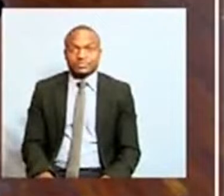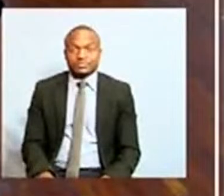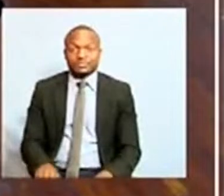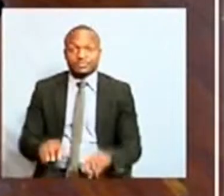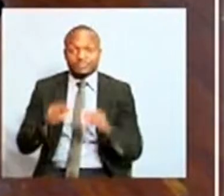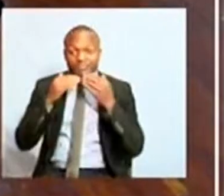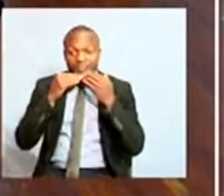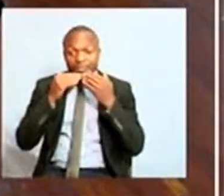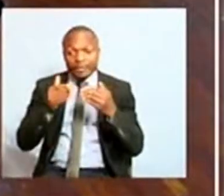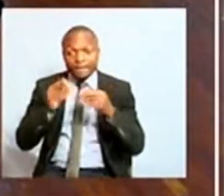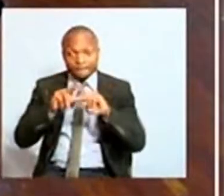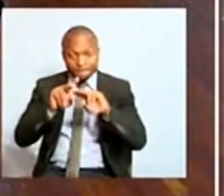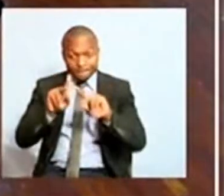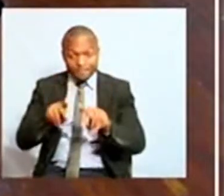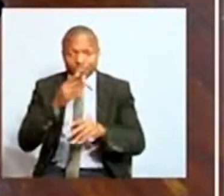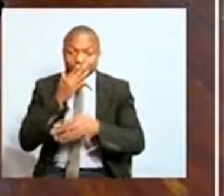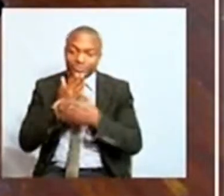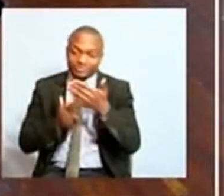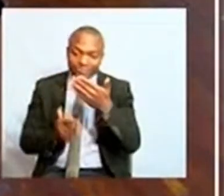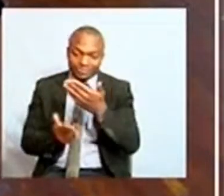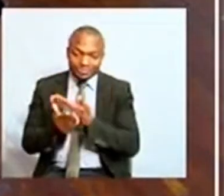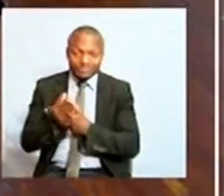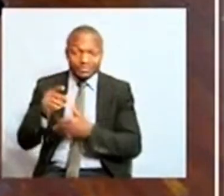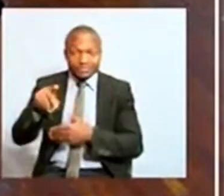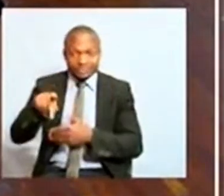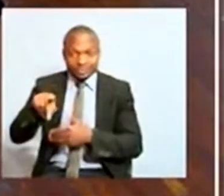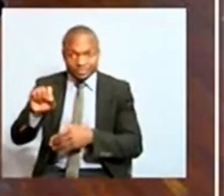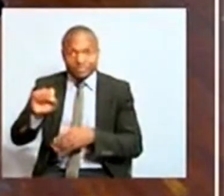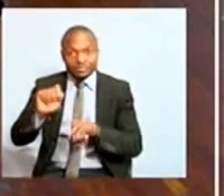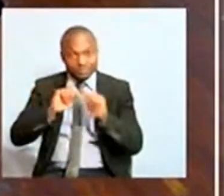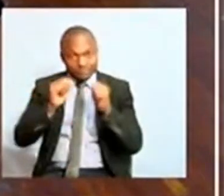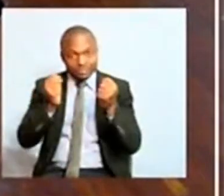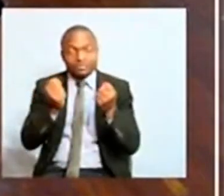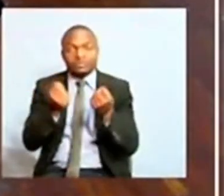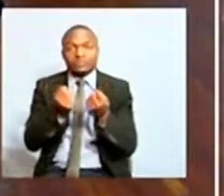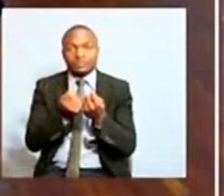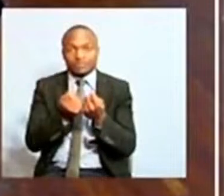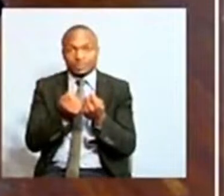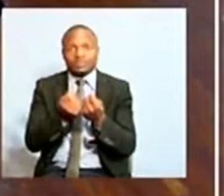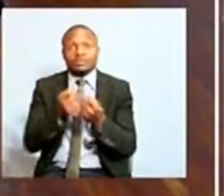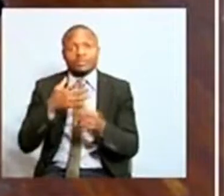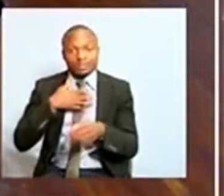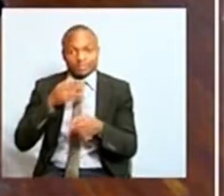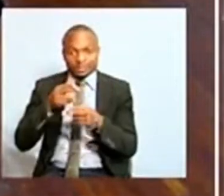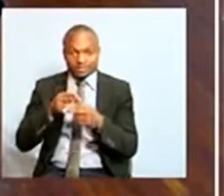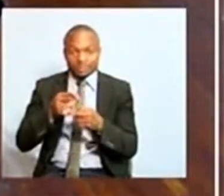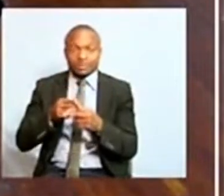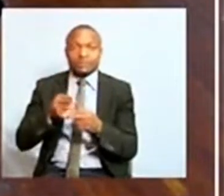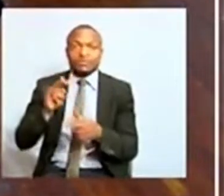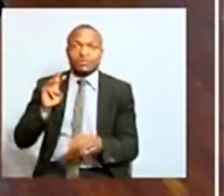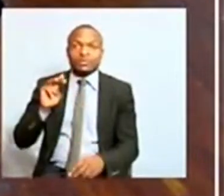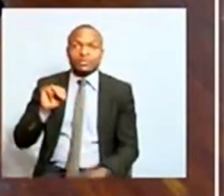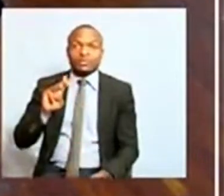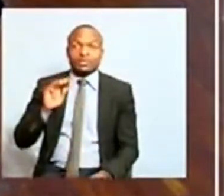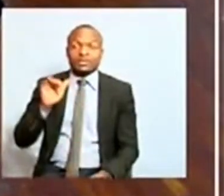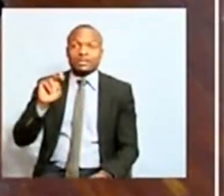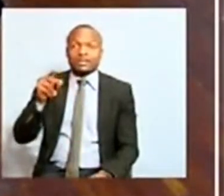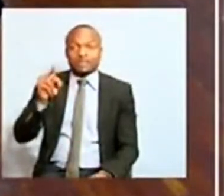Thank you, Chair. Good morning, PSMT. My name is Sanford Minde from the Office of a Clerk. Thank you.